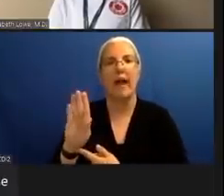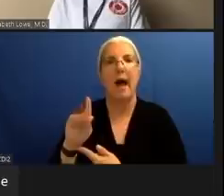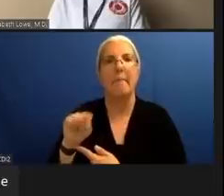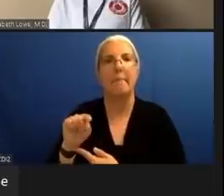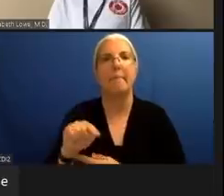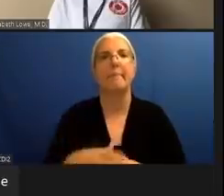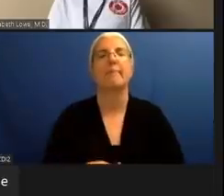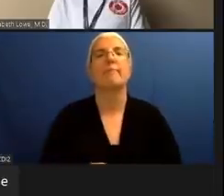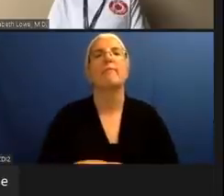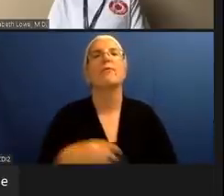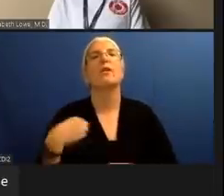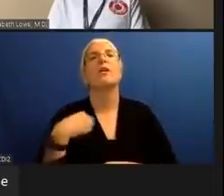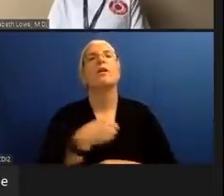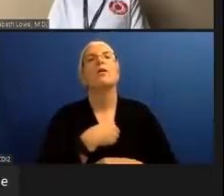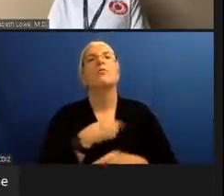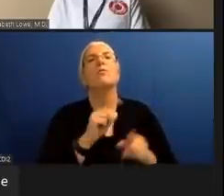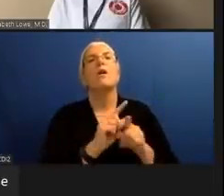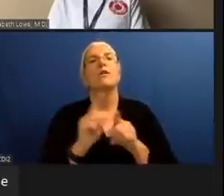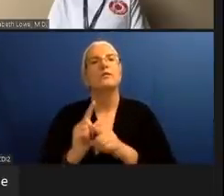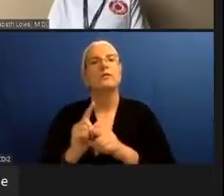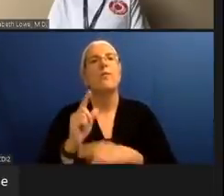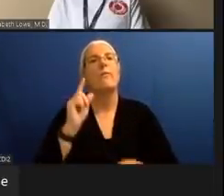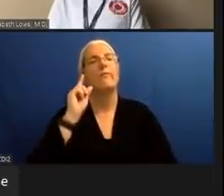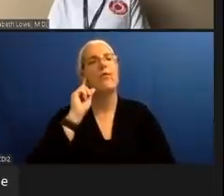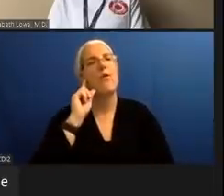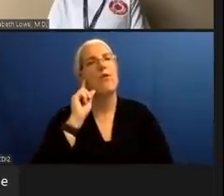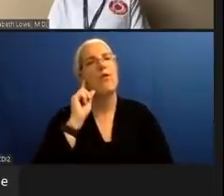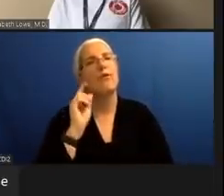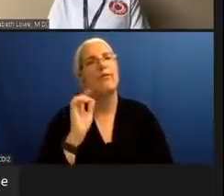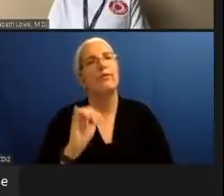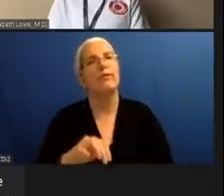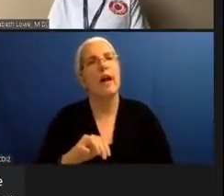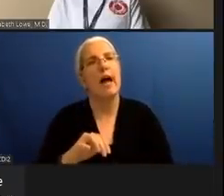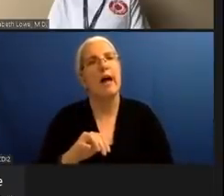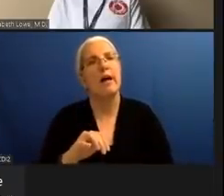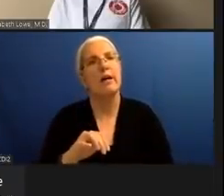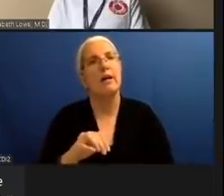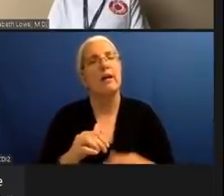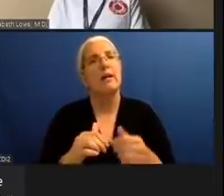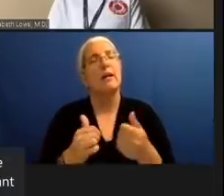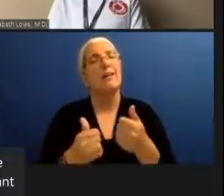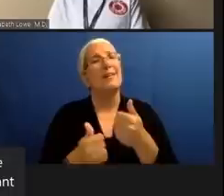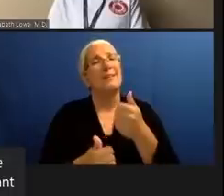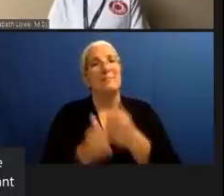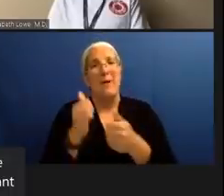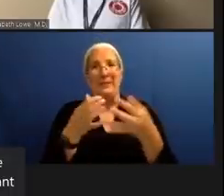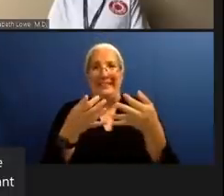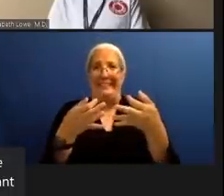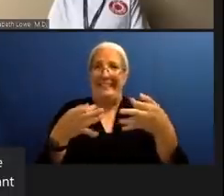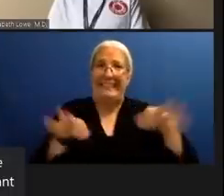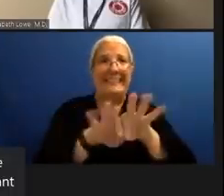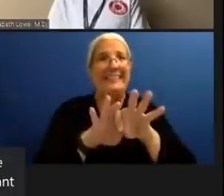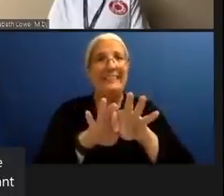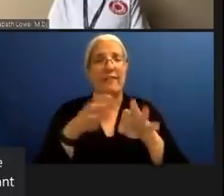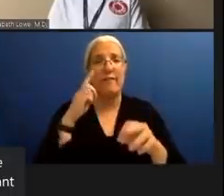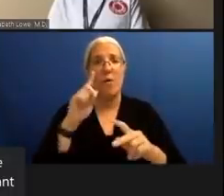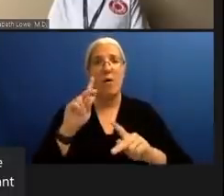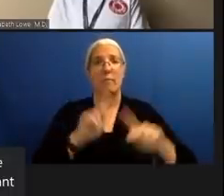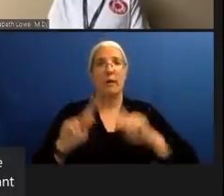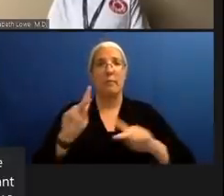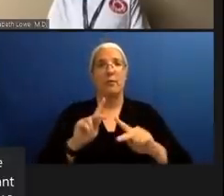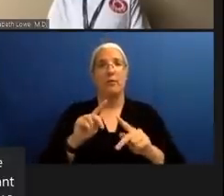What do you think is the most important thing that people should know about COVID-19